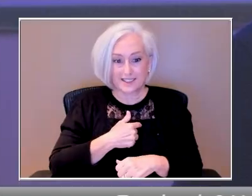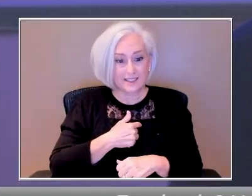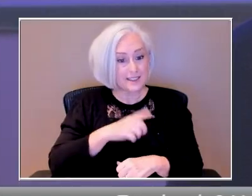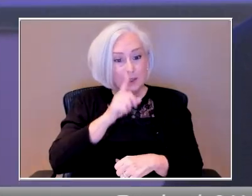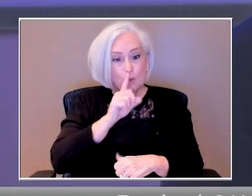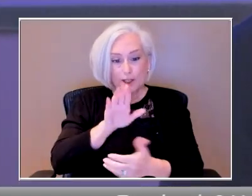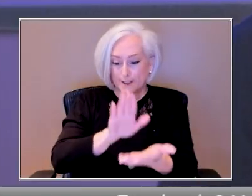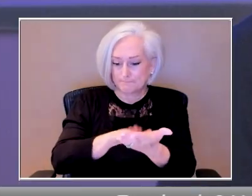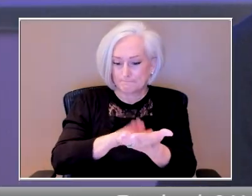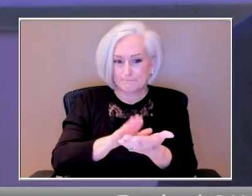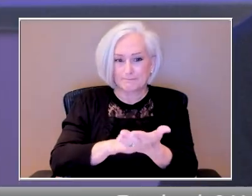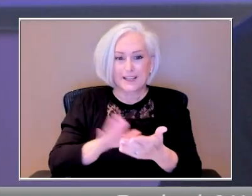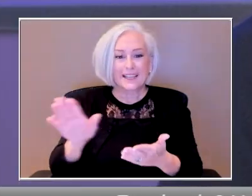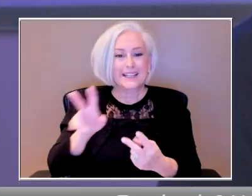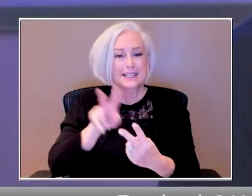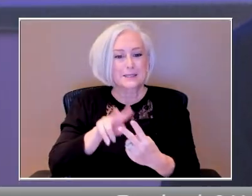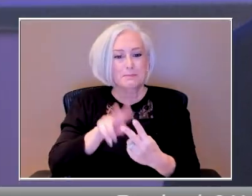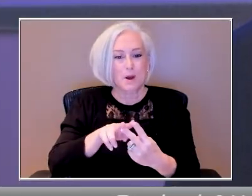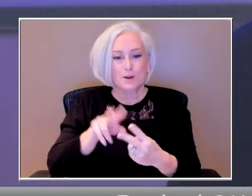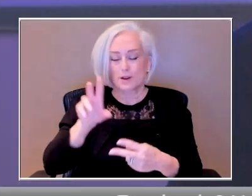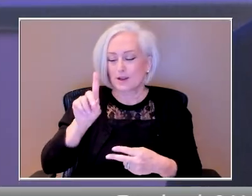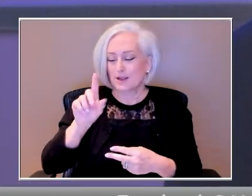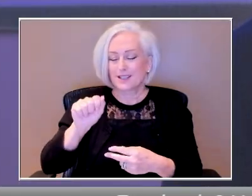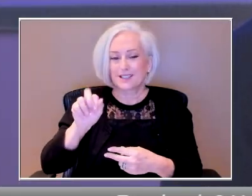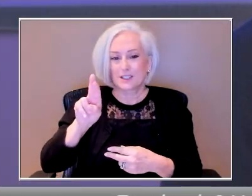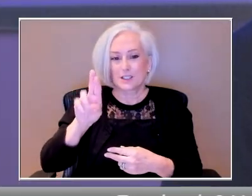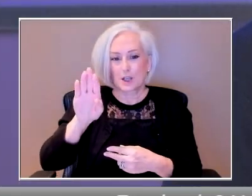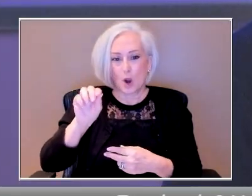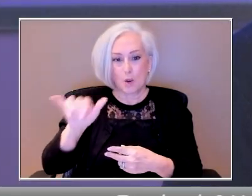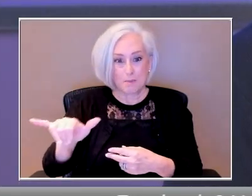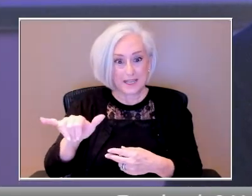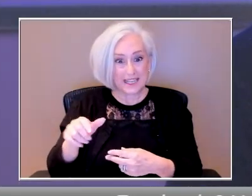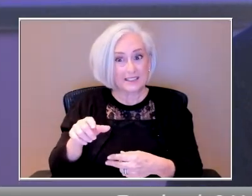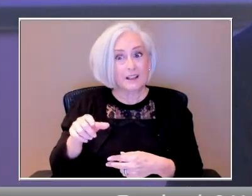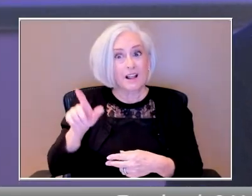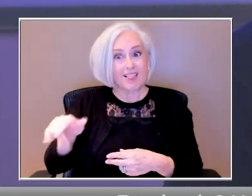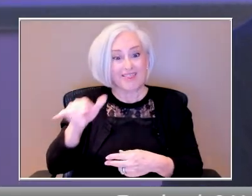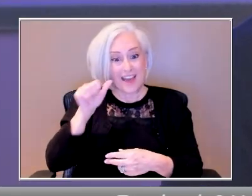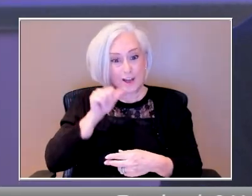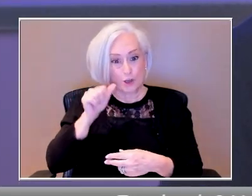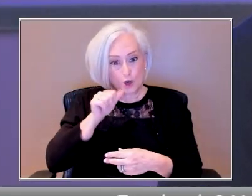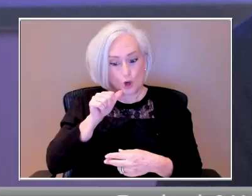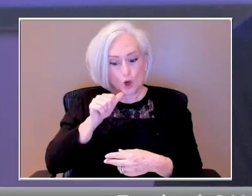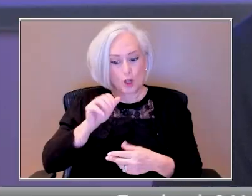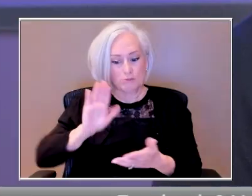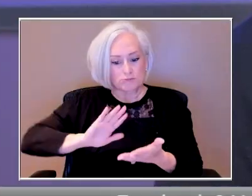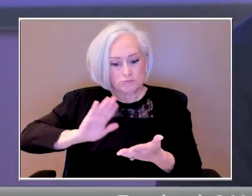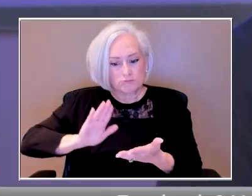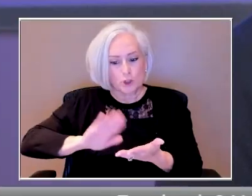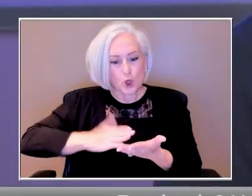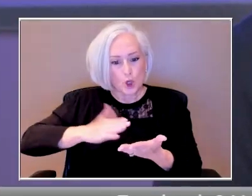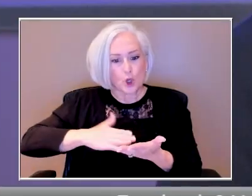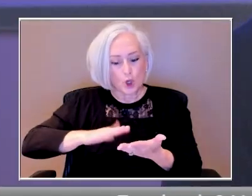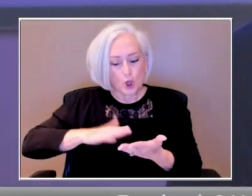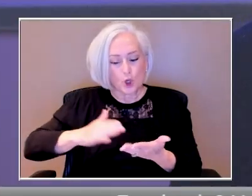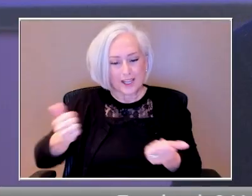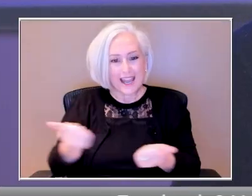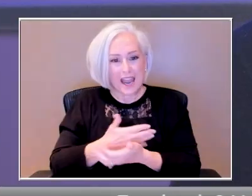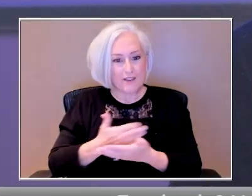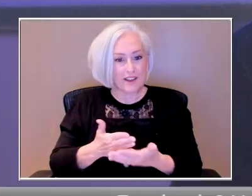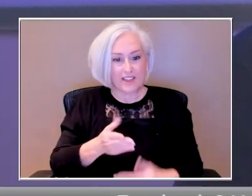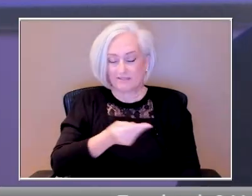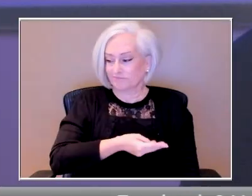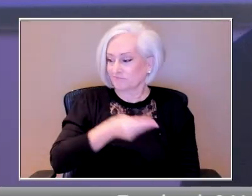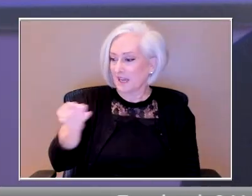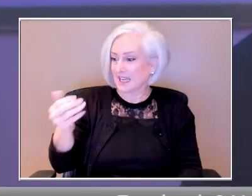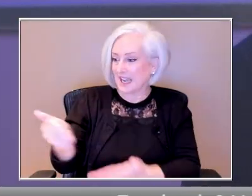Darby, because she cooked she did the whole food prep the whole time, which was fantastic. So I just gave her my credit card, and I'm like, I don't care that